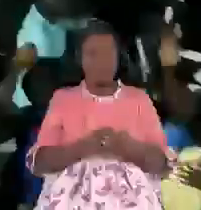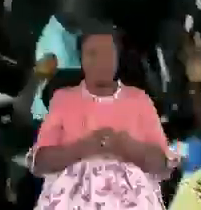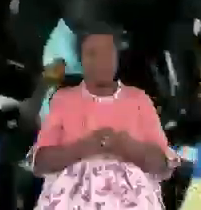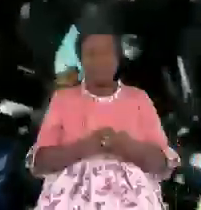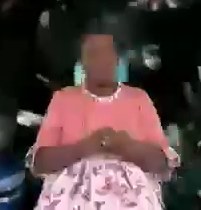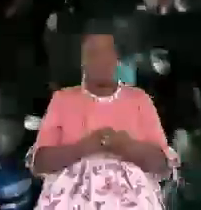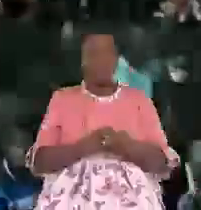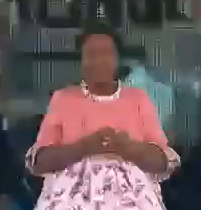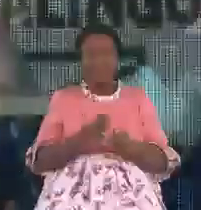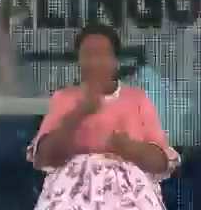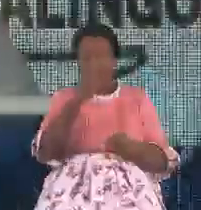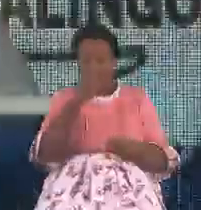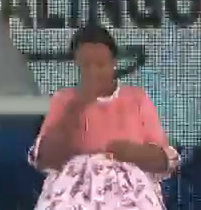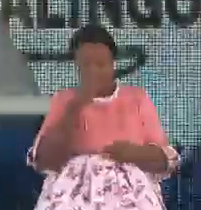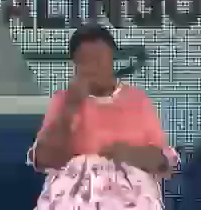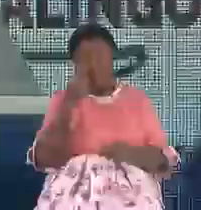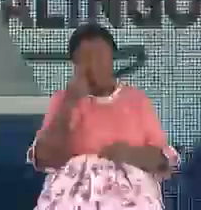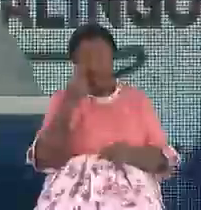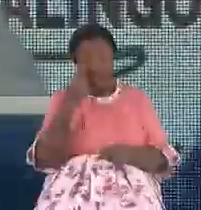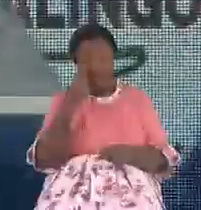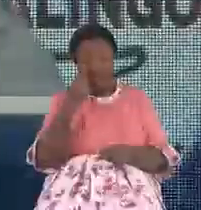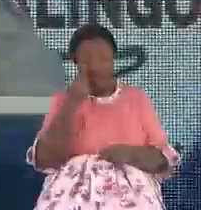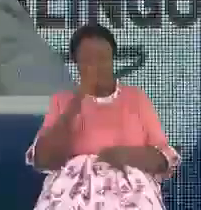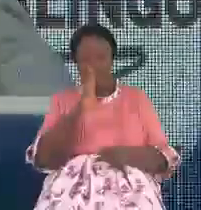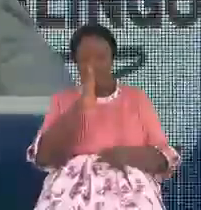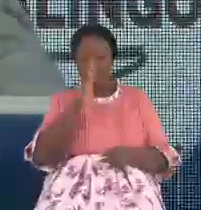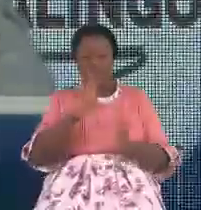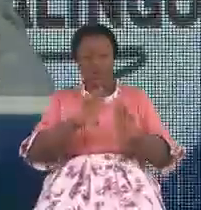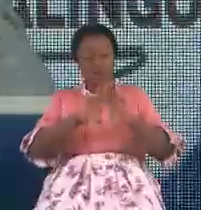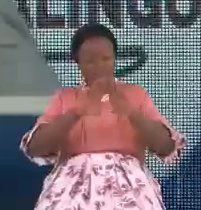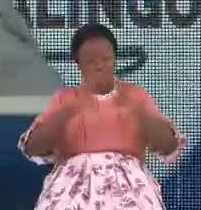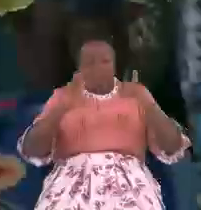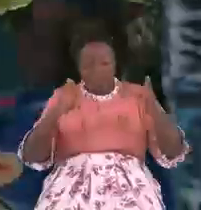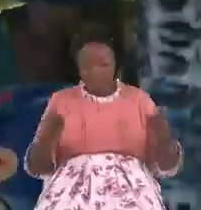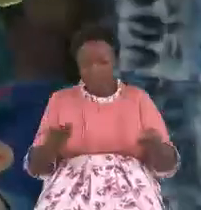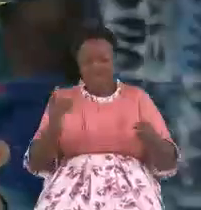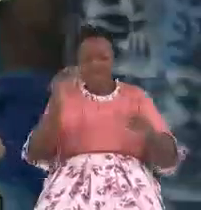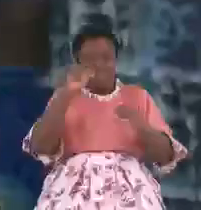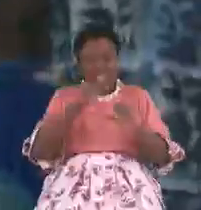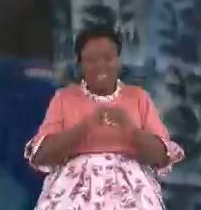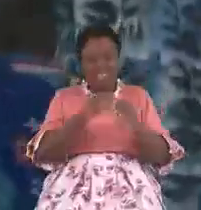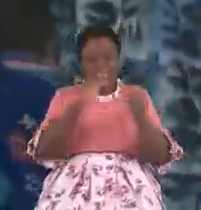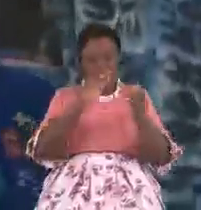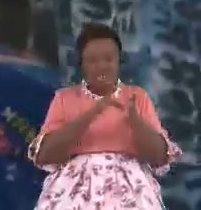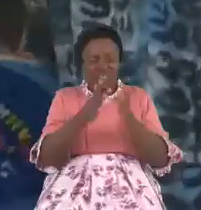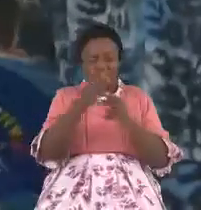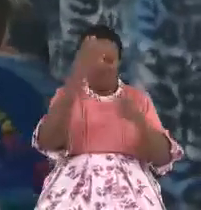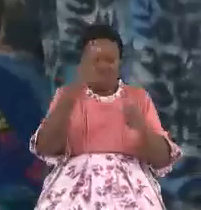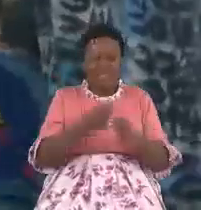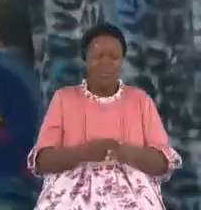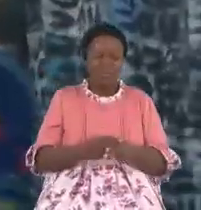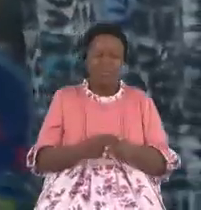blind eyes be opened in jesus name